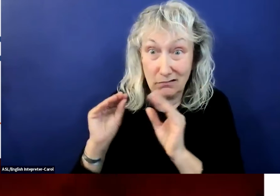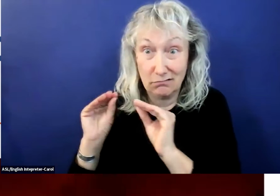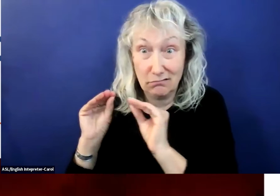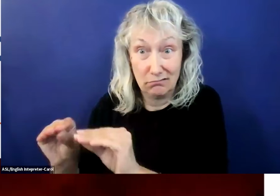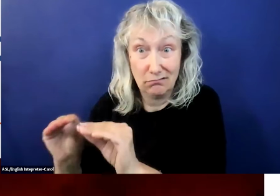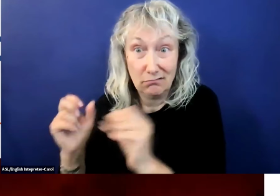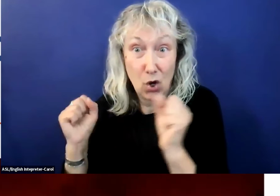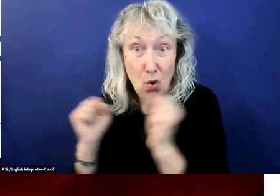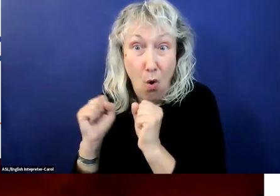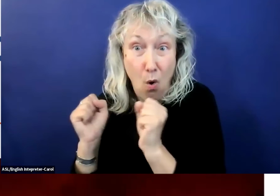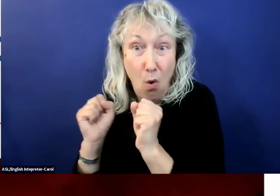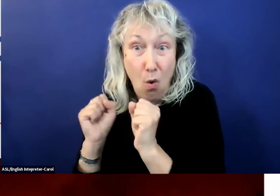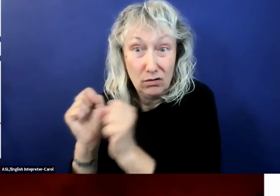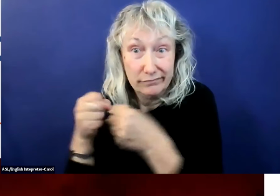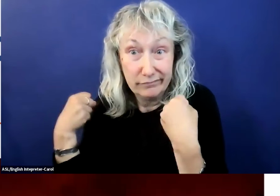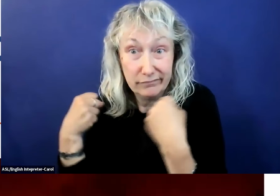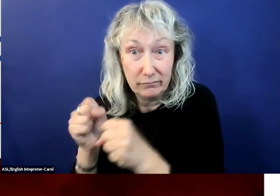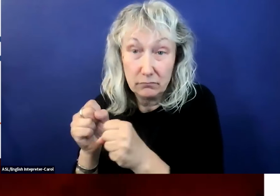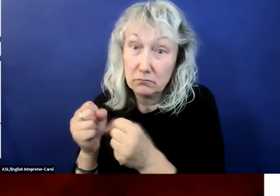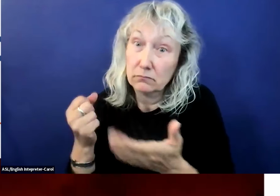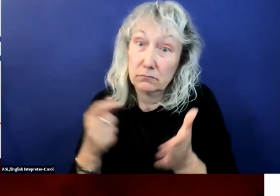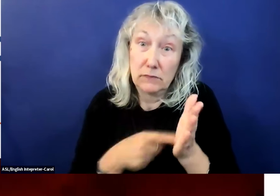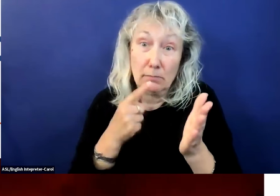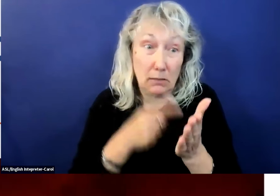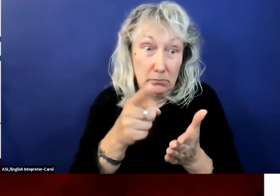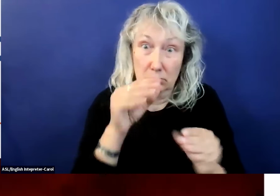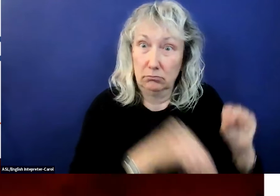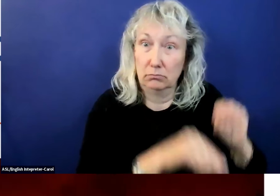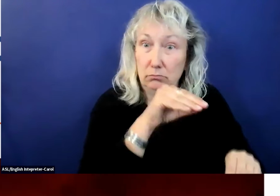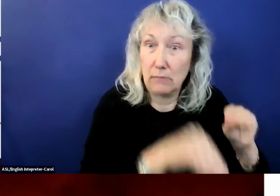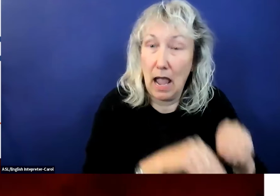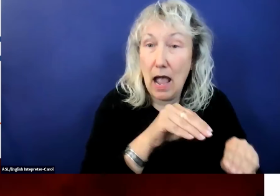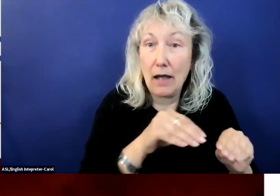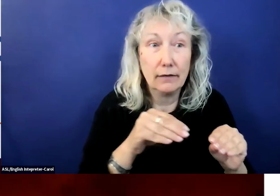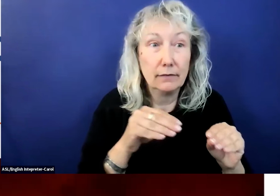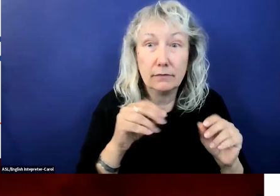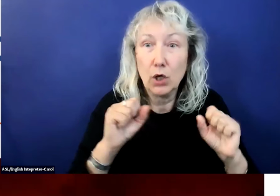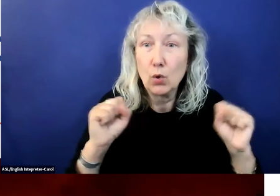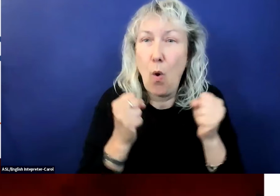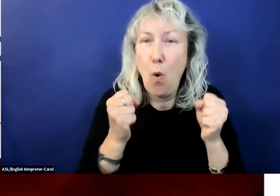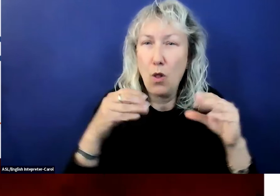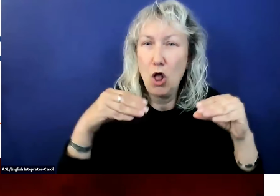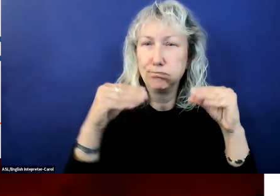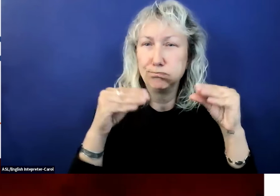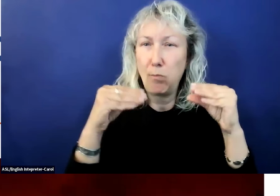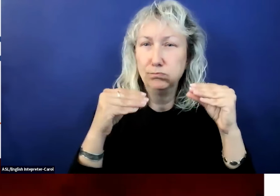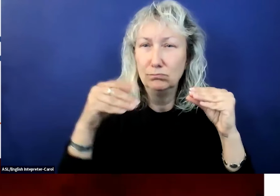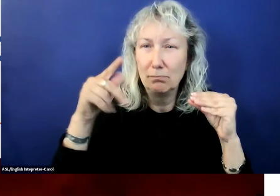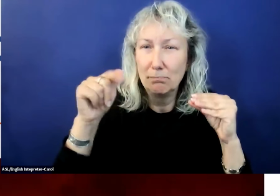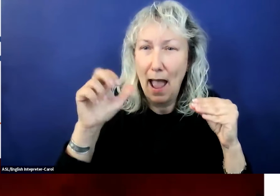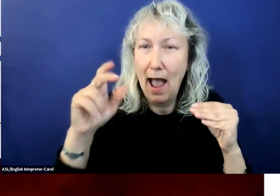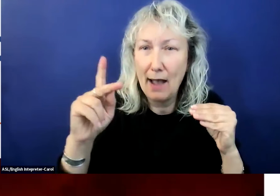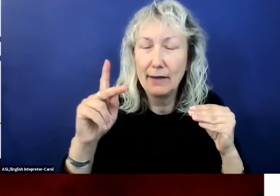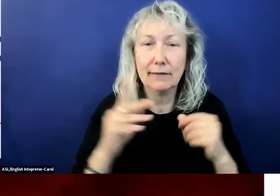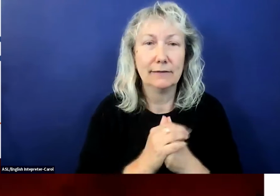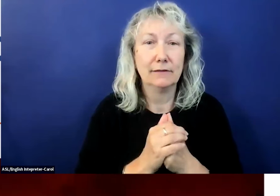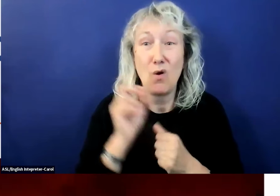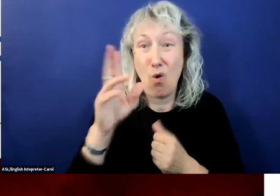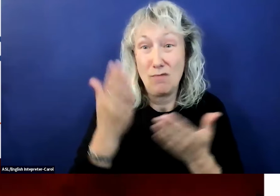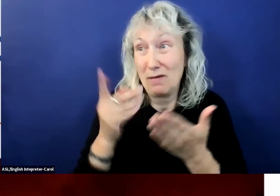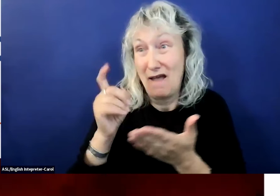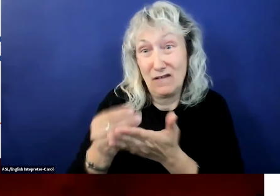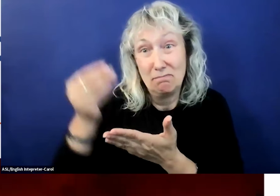available. If your budget allows, you may also consider a generator for a bit longer term needs. There's